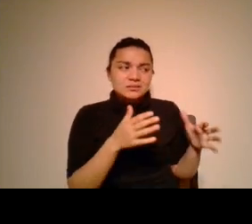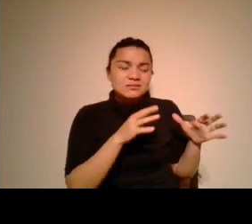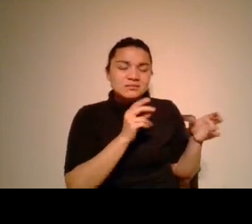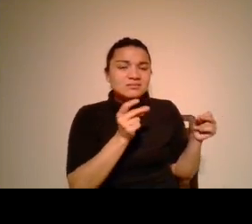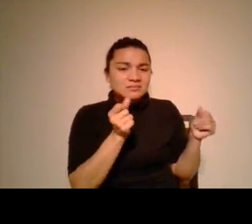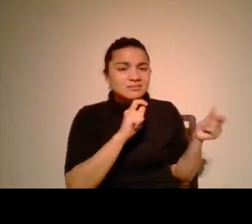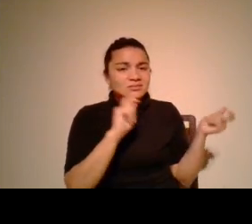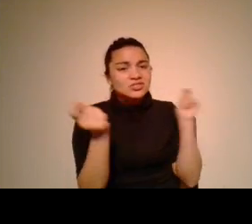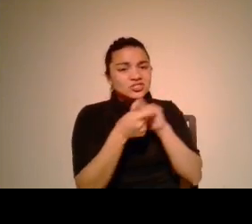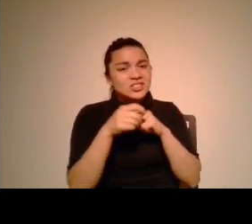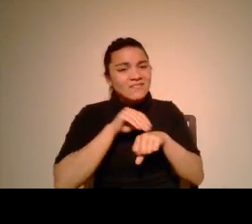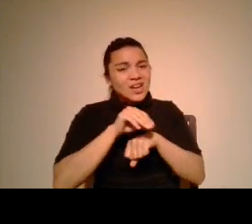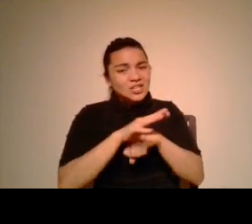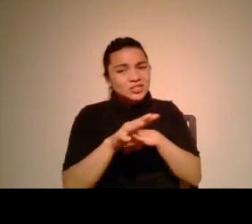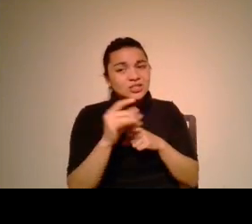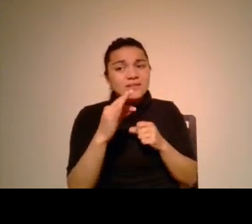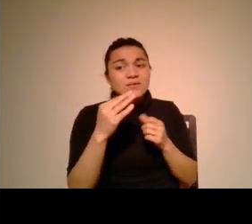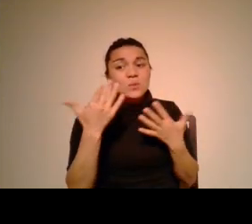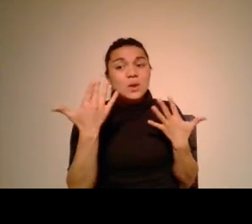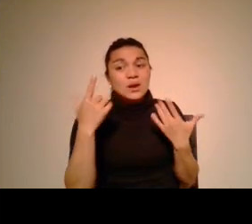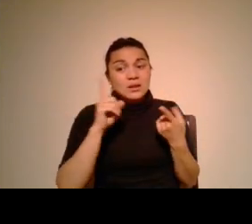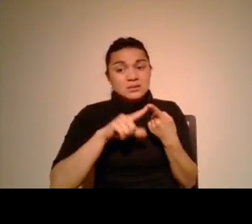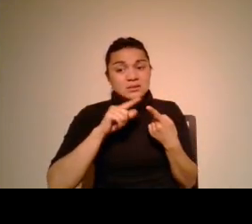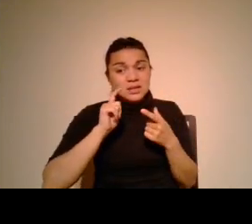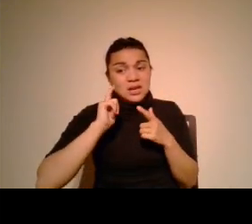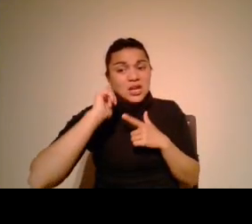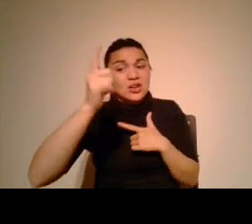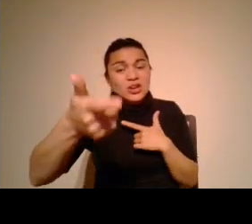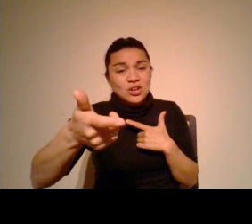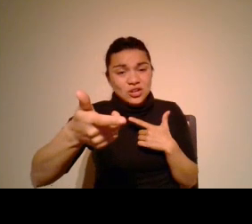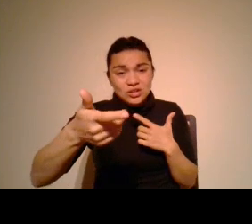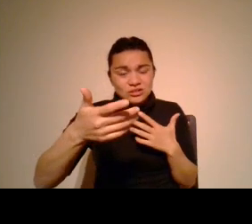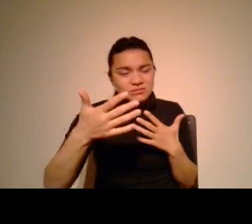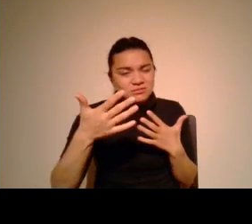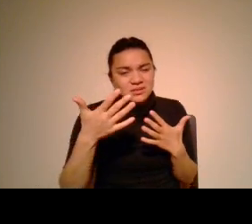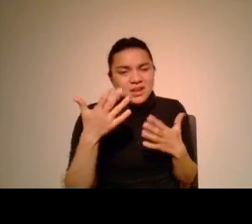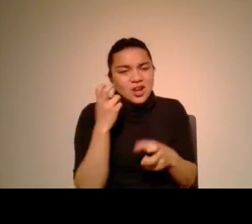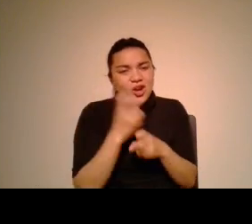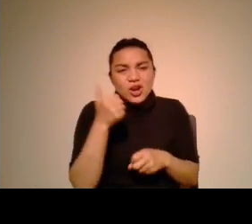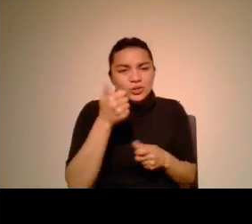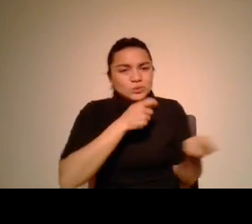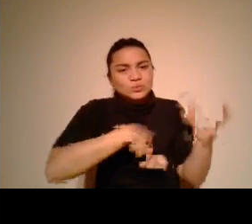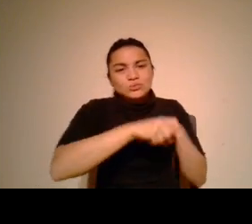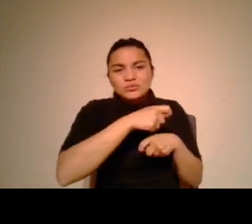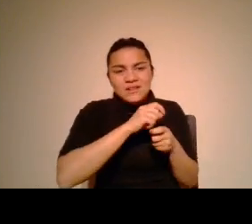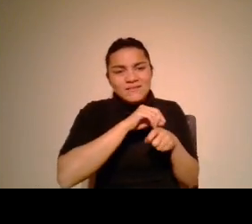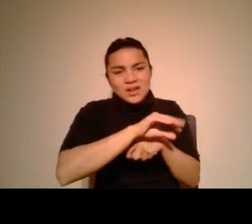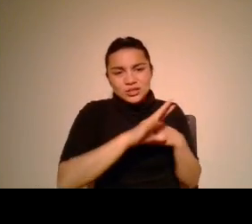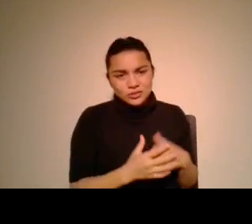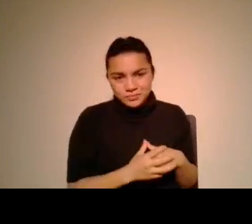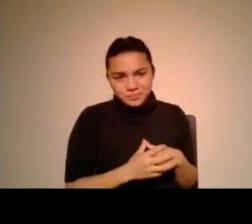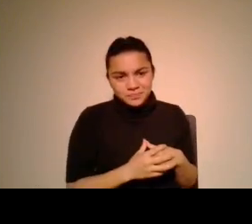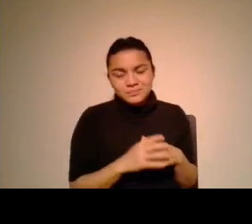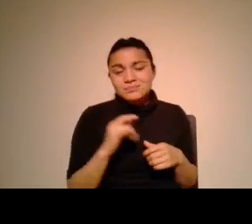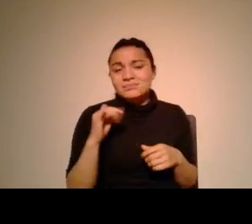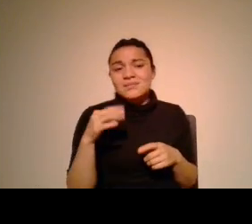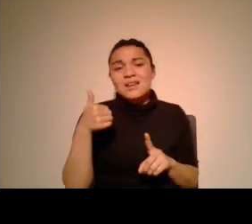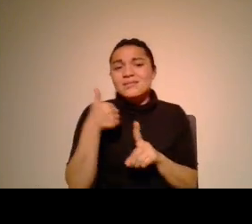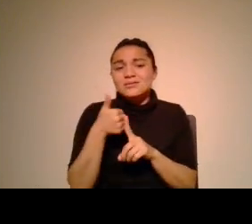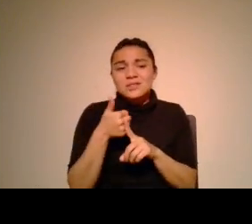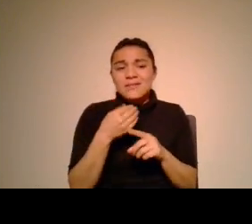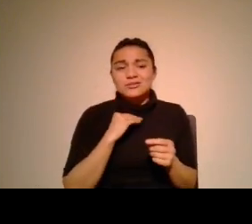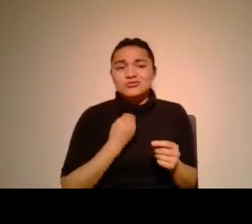Oh, sorry. this is something where if you are a trans linguist and you need support, this